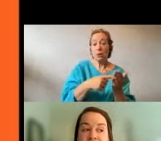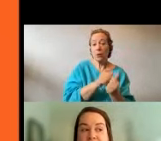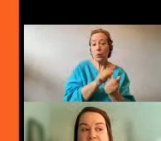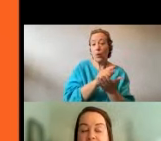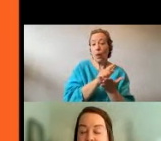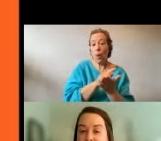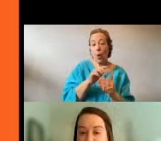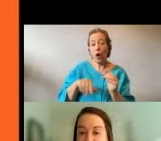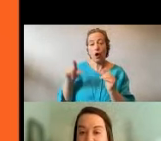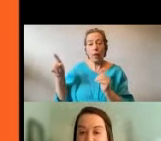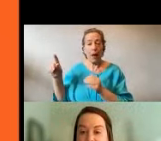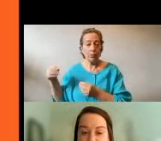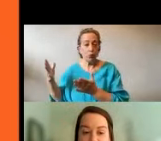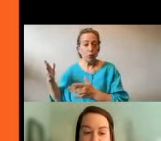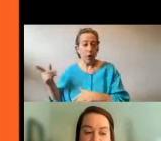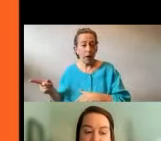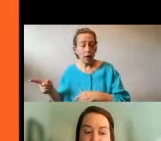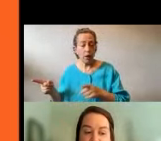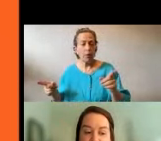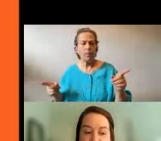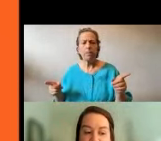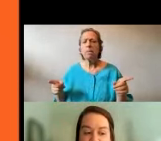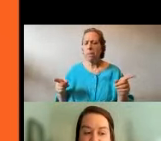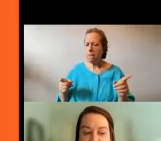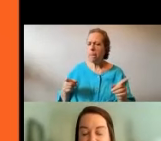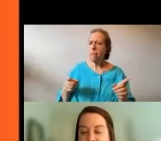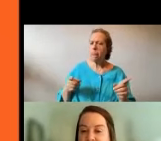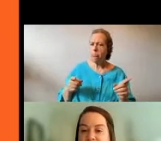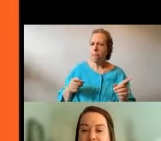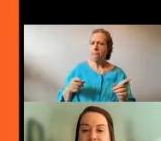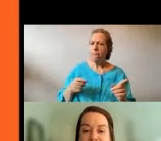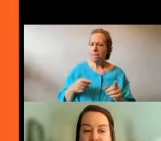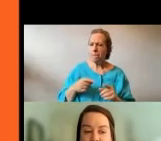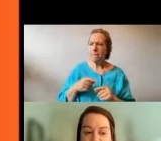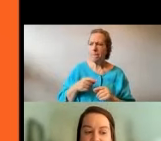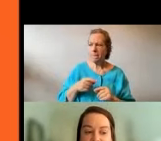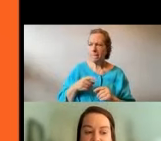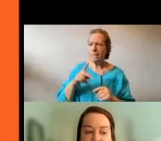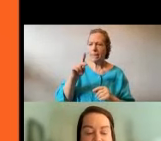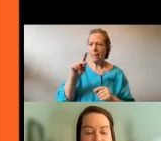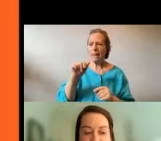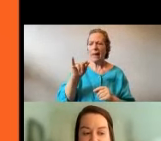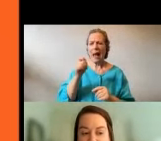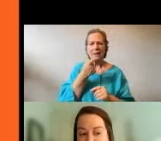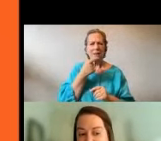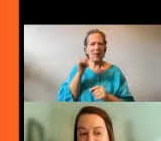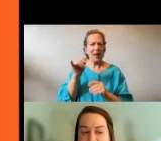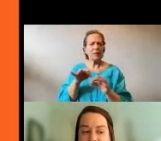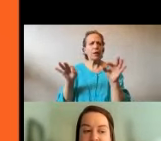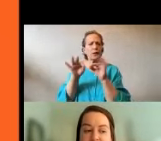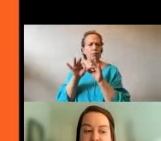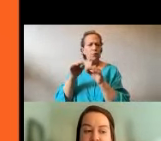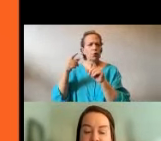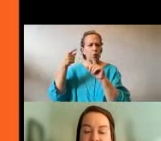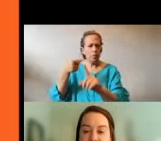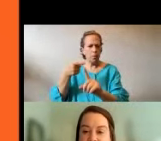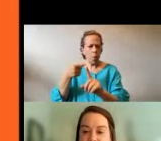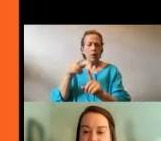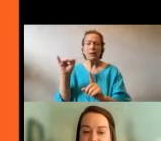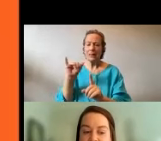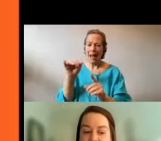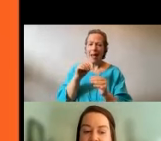Really useful point about the mandatory reporting. This is something that we dealt with in the diabetes space with laws